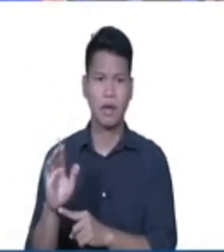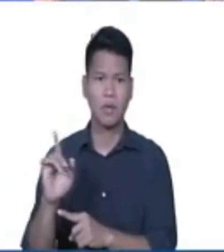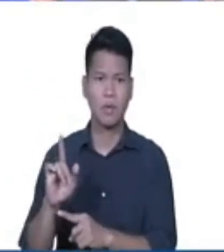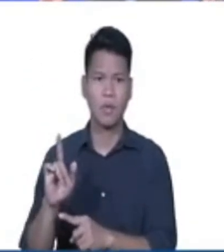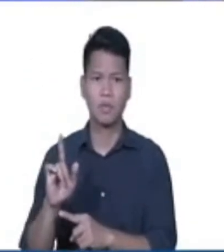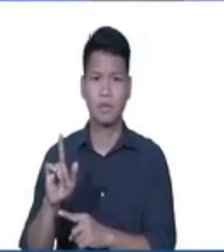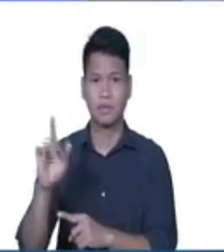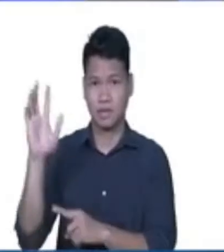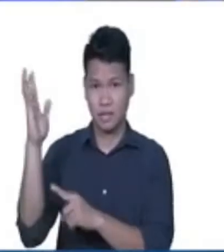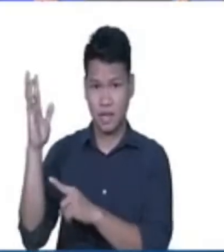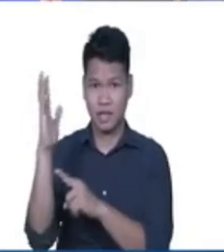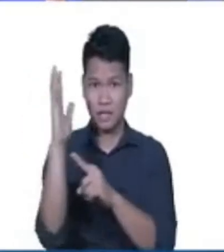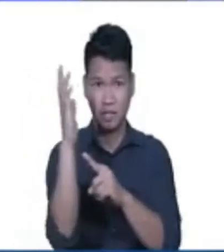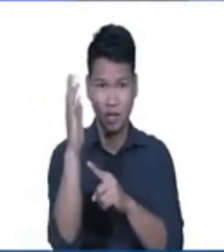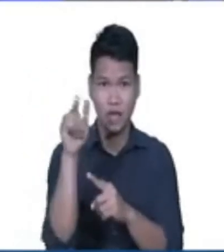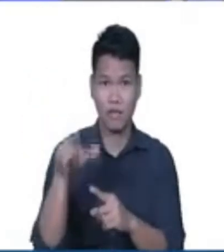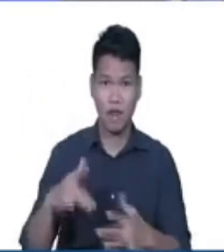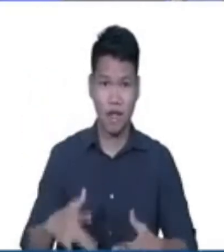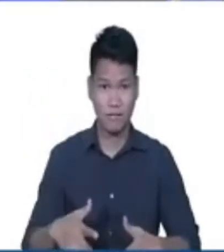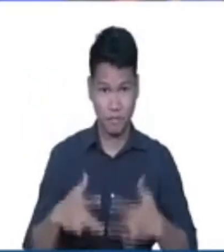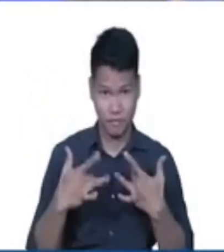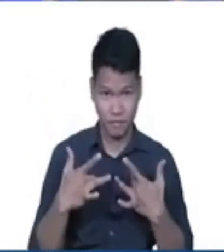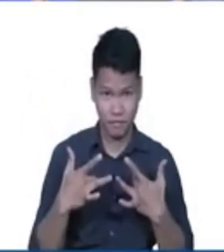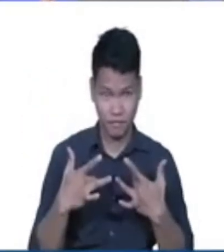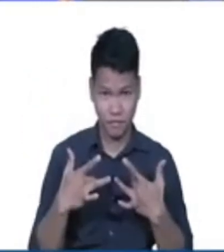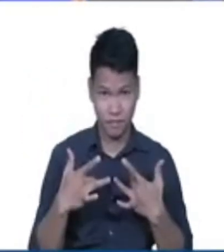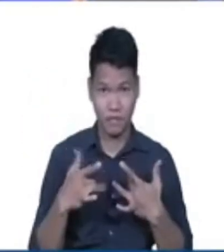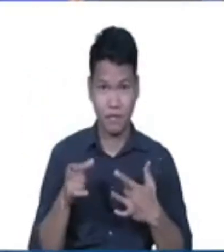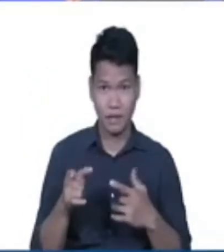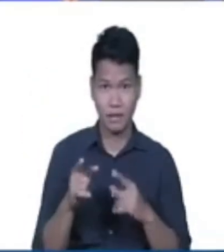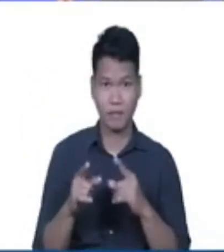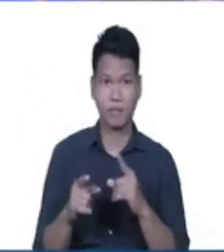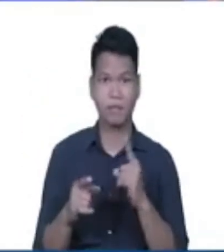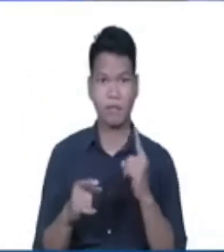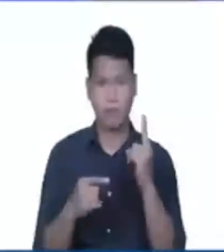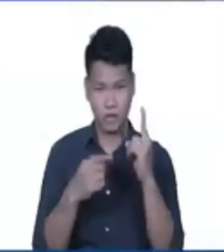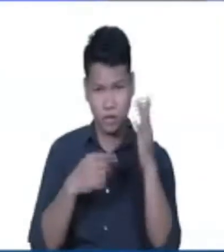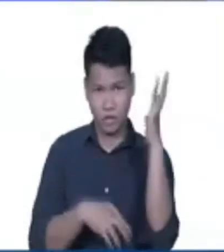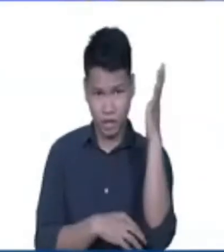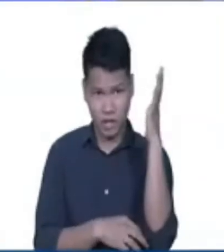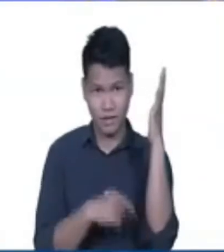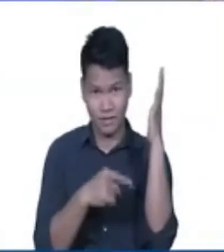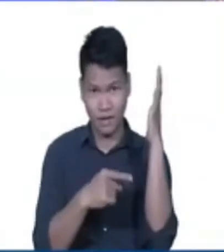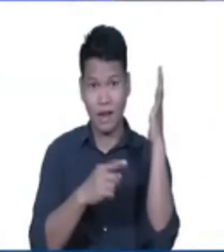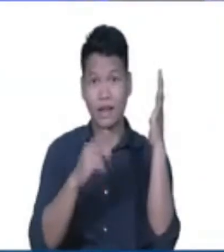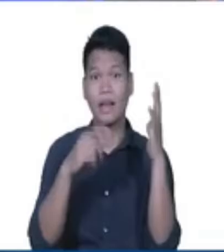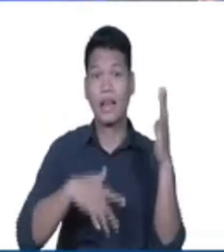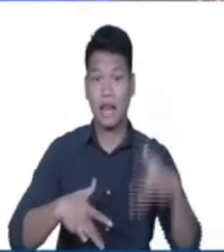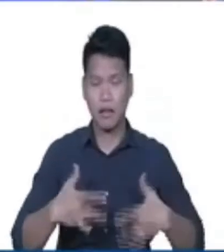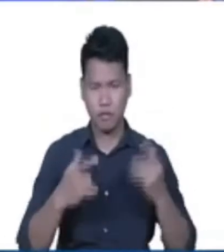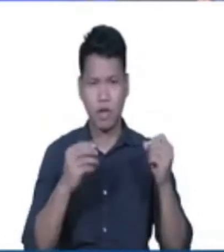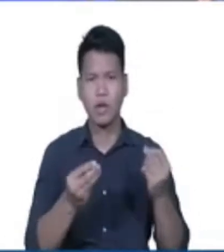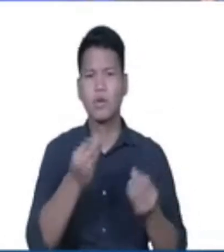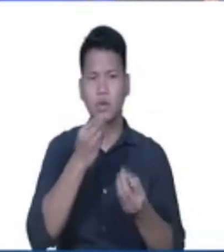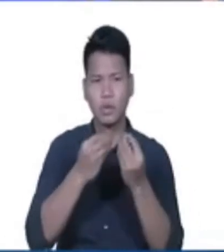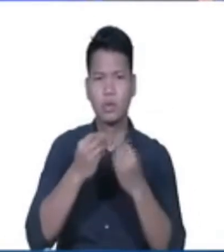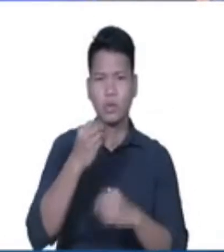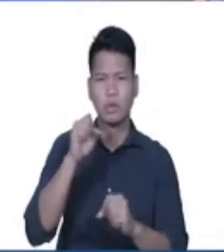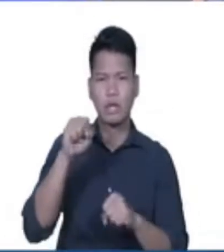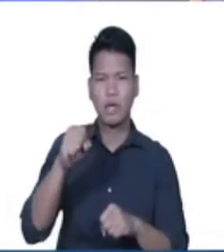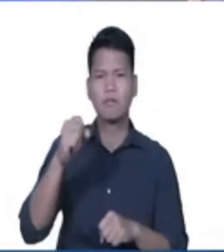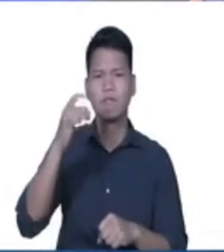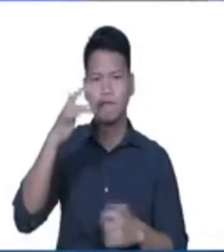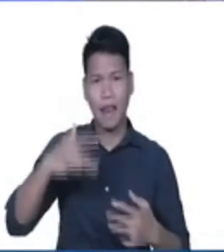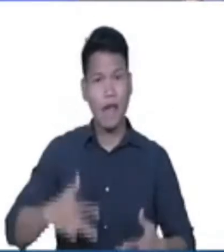positive, healthy, and life-giving. And also, this tree of knowledge of good and evil, it